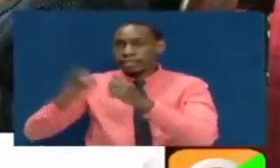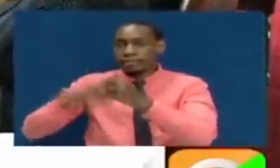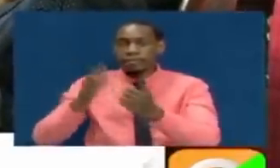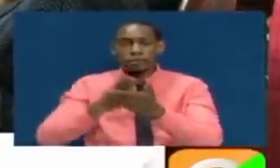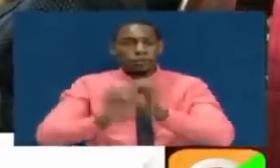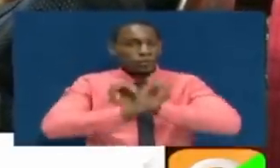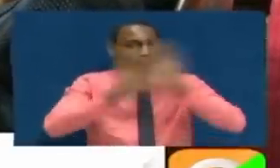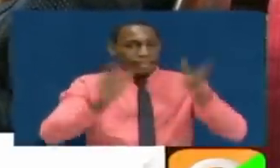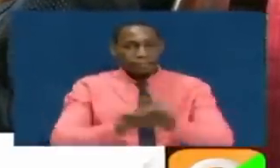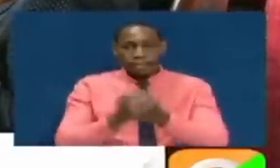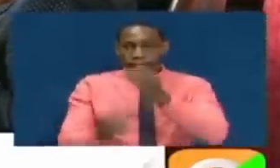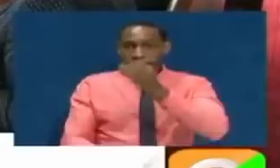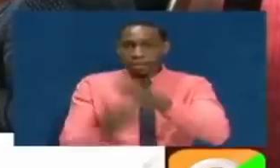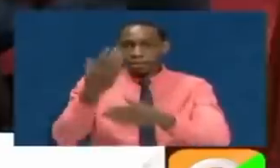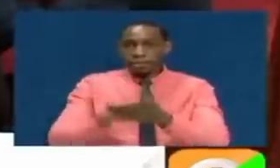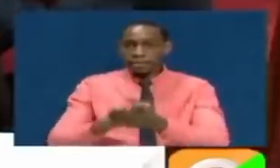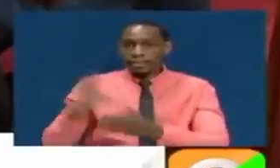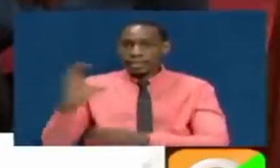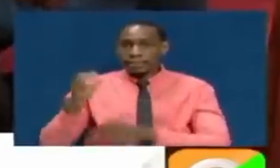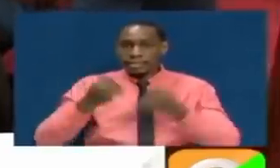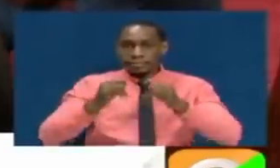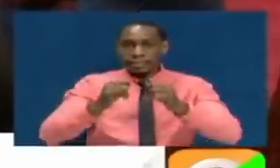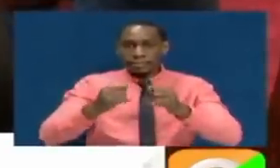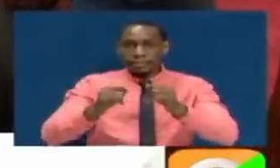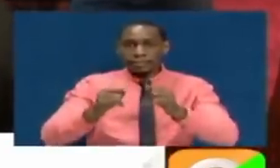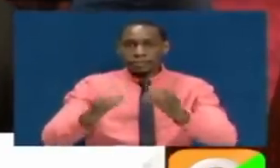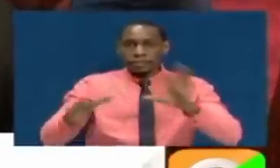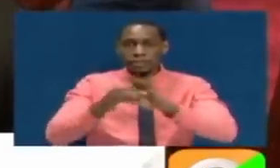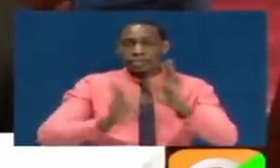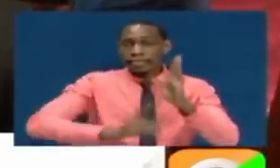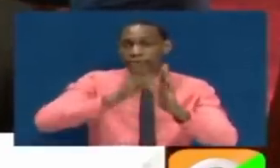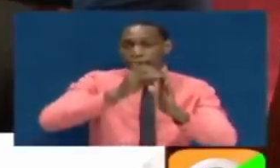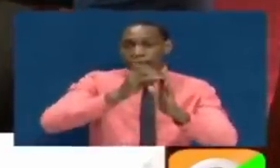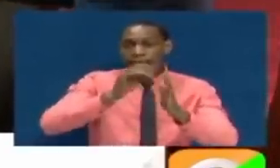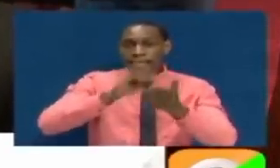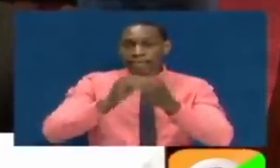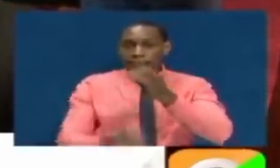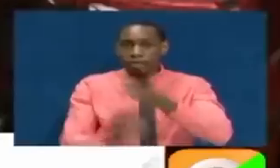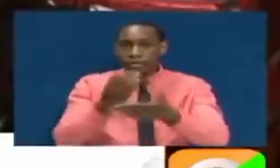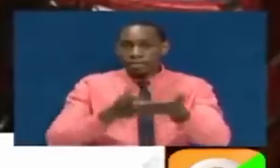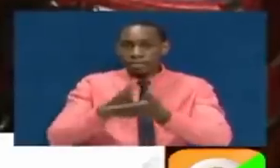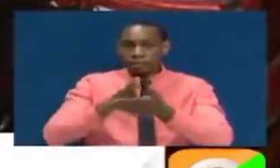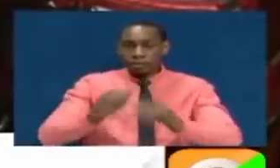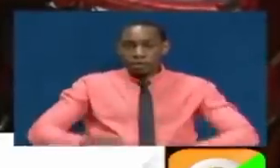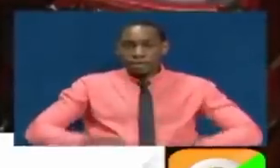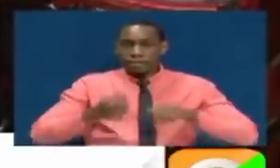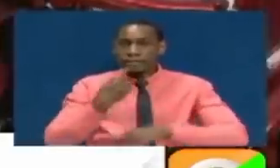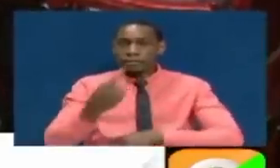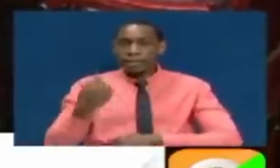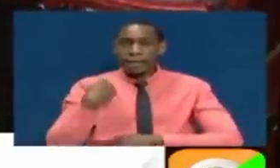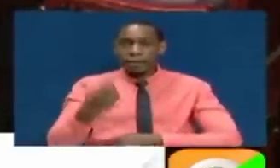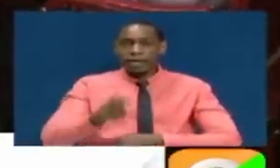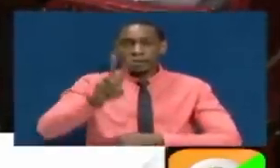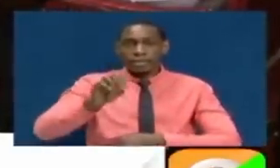is evident. The establishment of a cabinet committee on implementation and coordination of development, established through executive order number 1